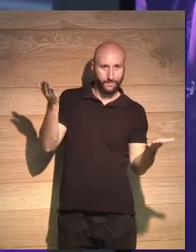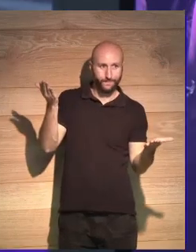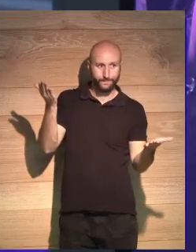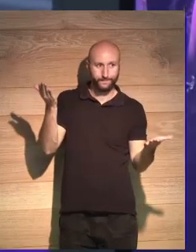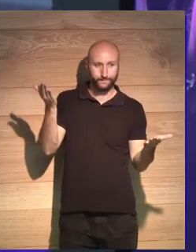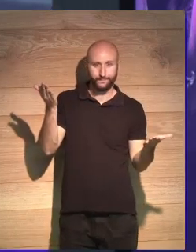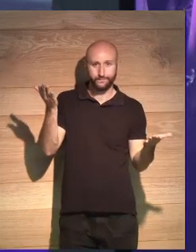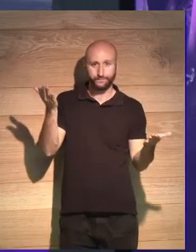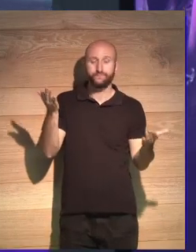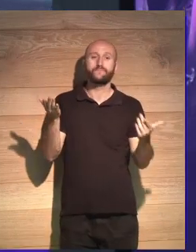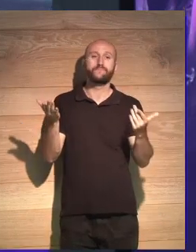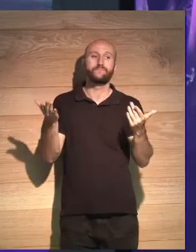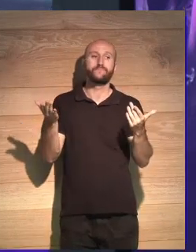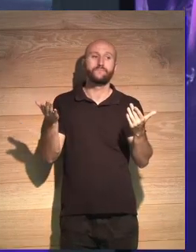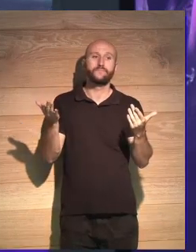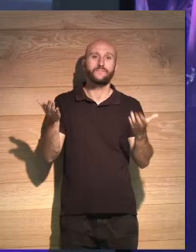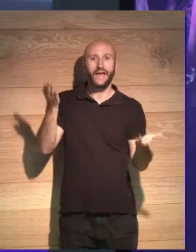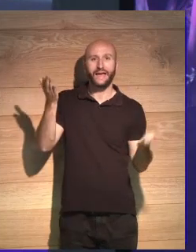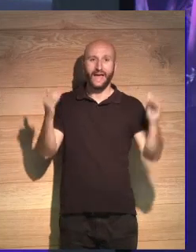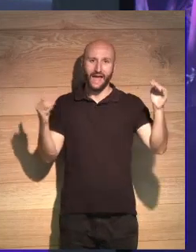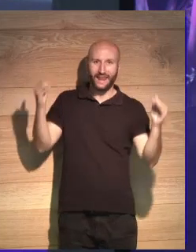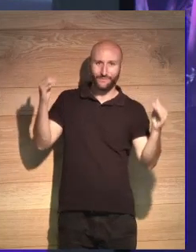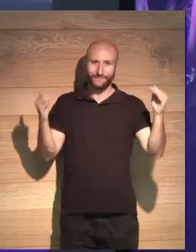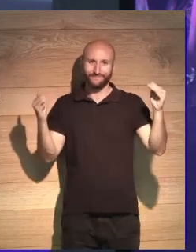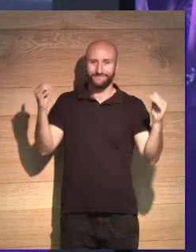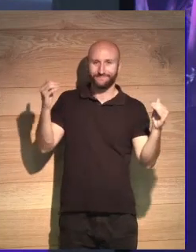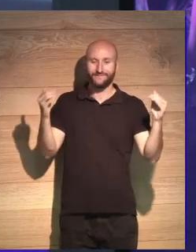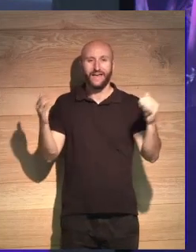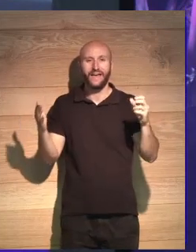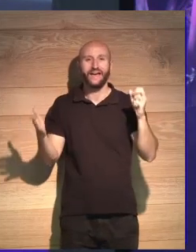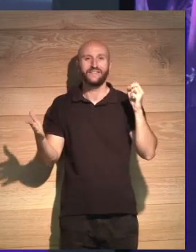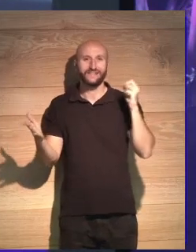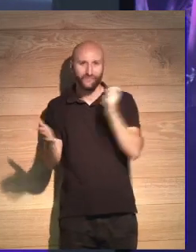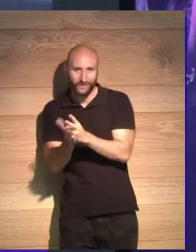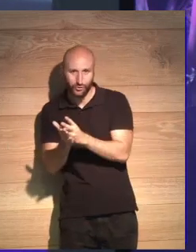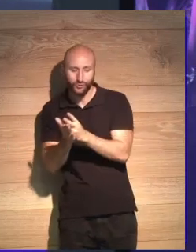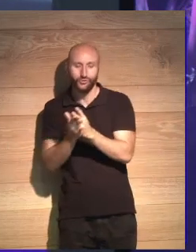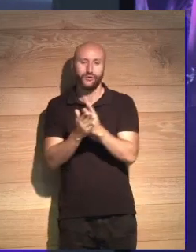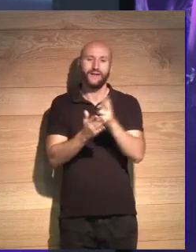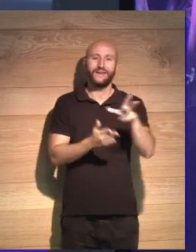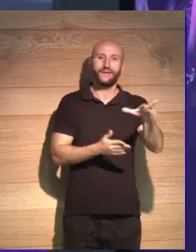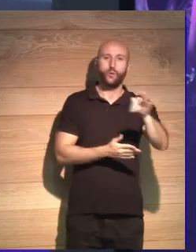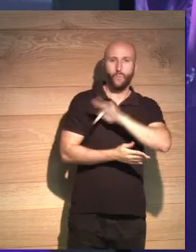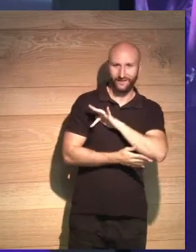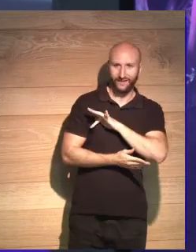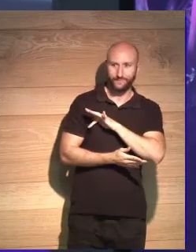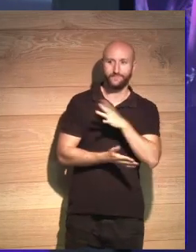most video games now work on this balance between challenge and